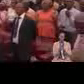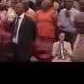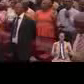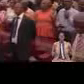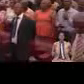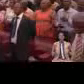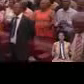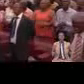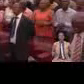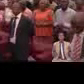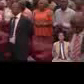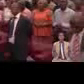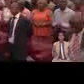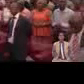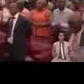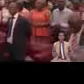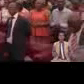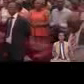Free.